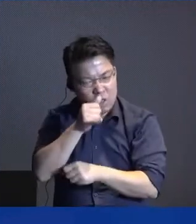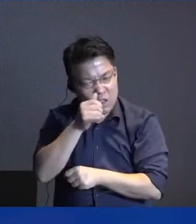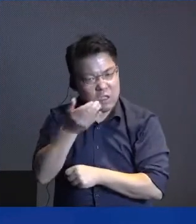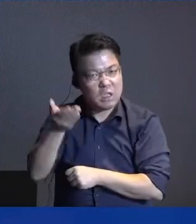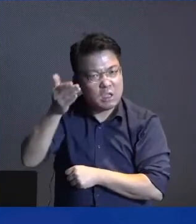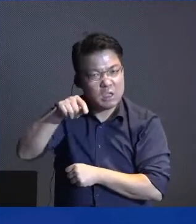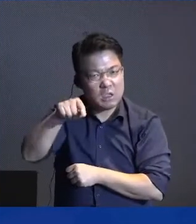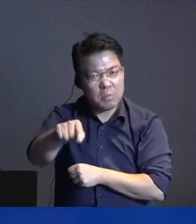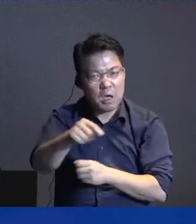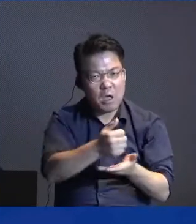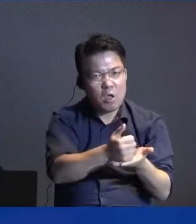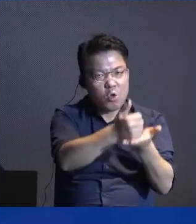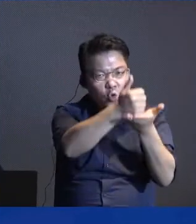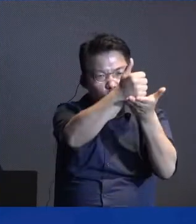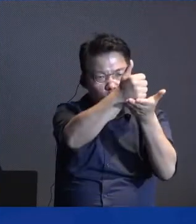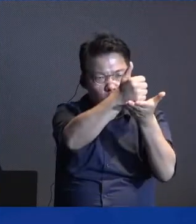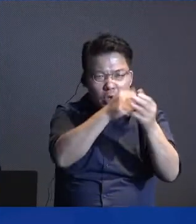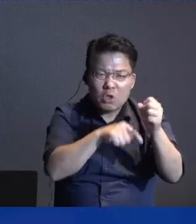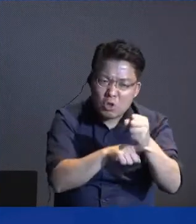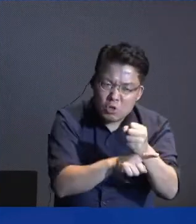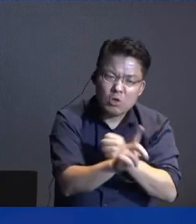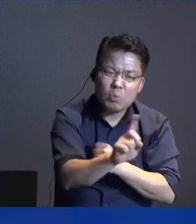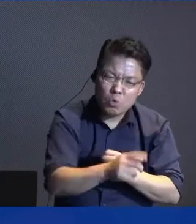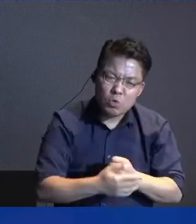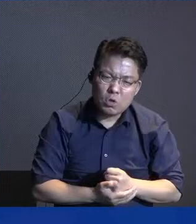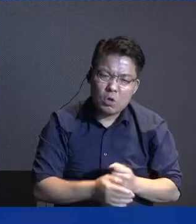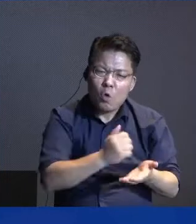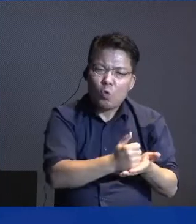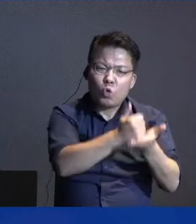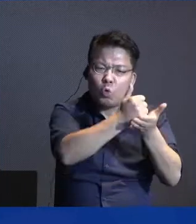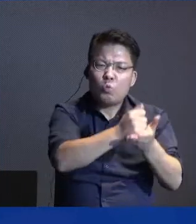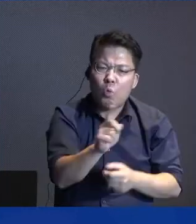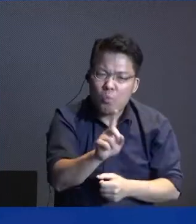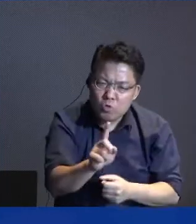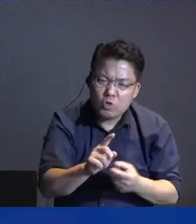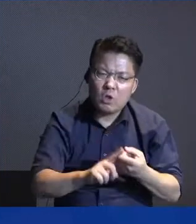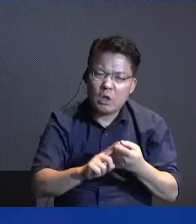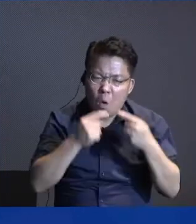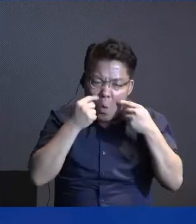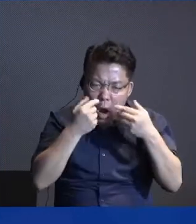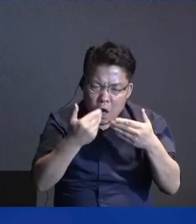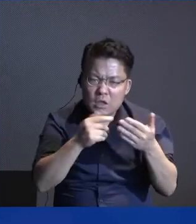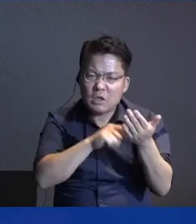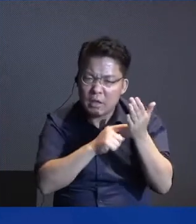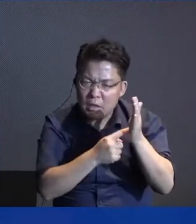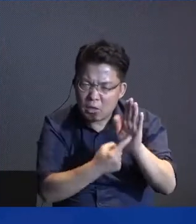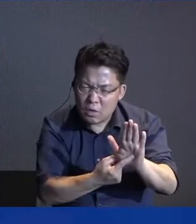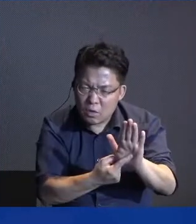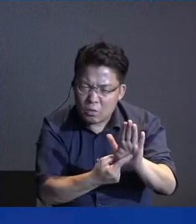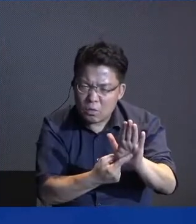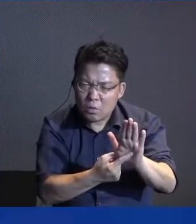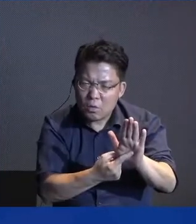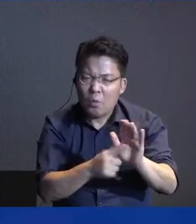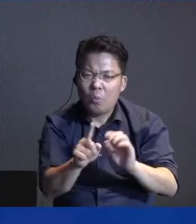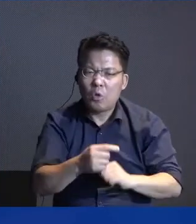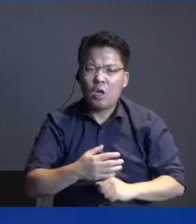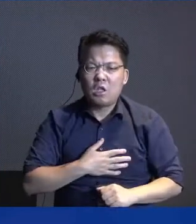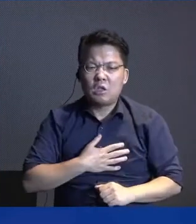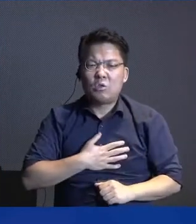how to understand dignity. But how I look at it is, let's look at ourselves. If